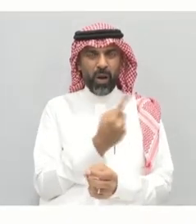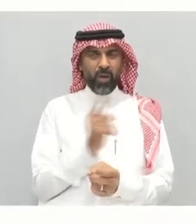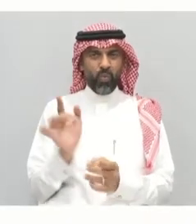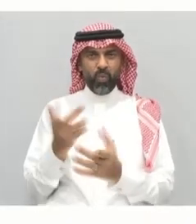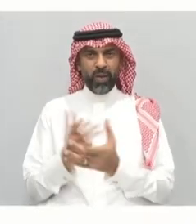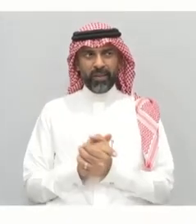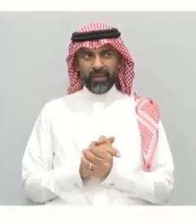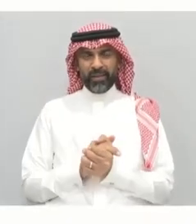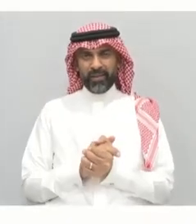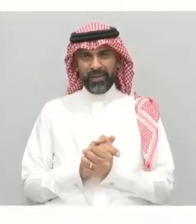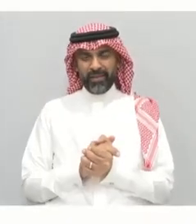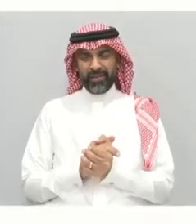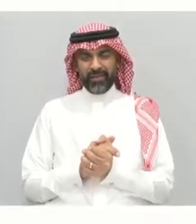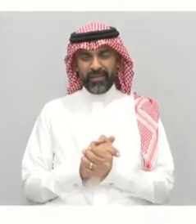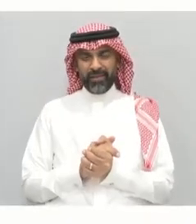here.